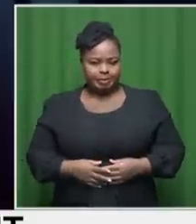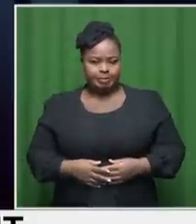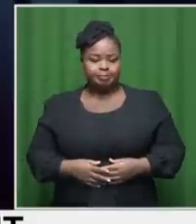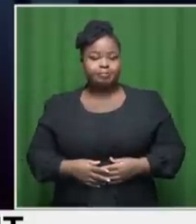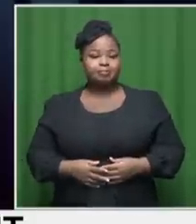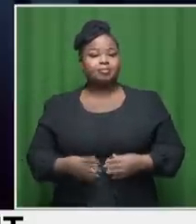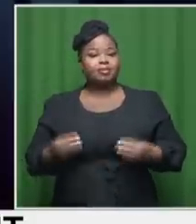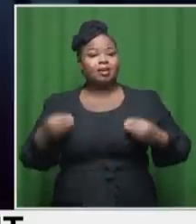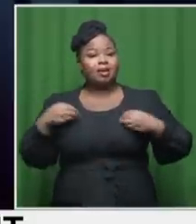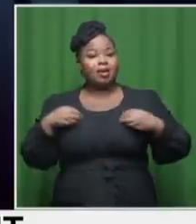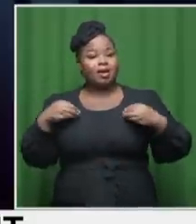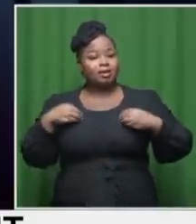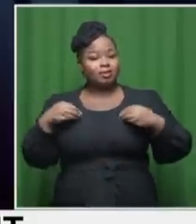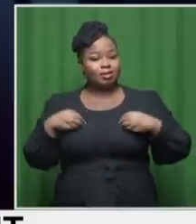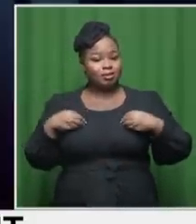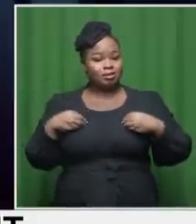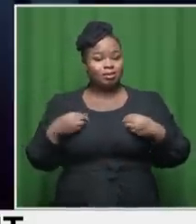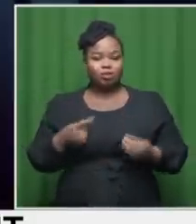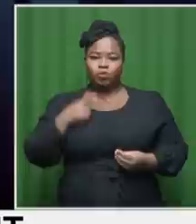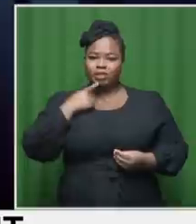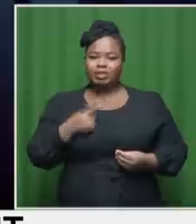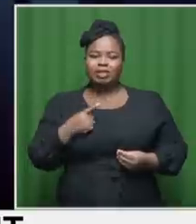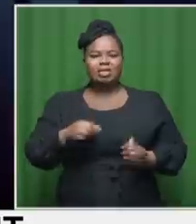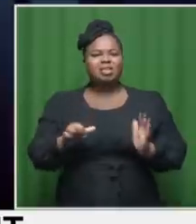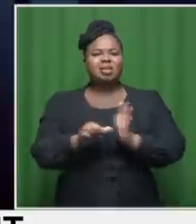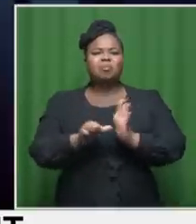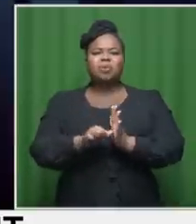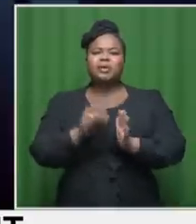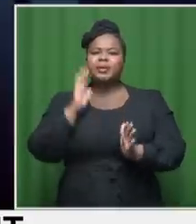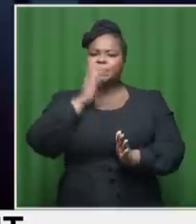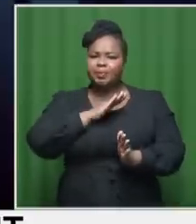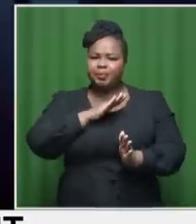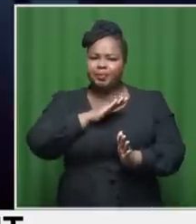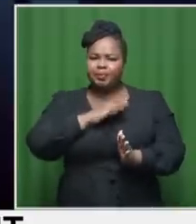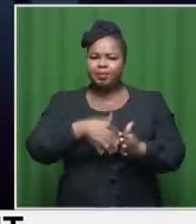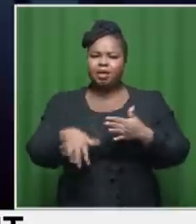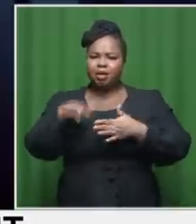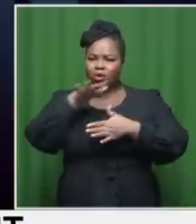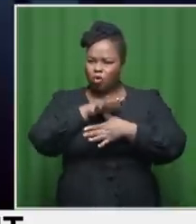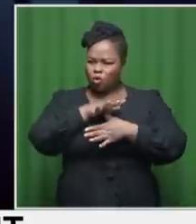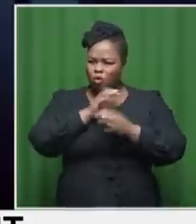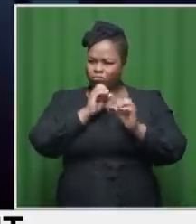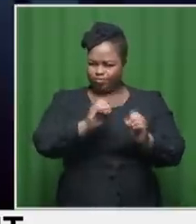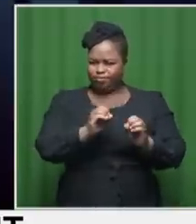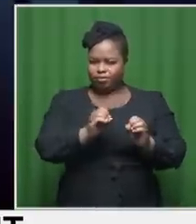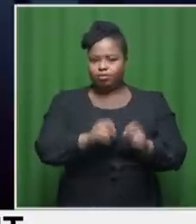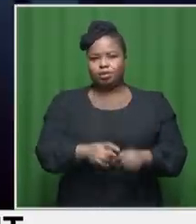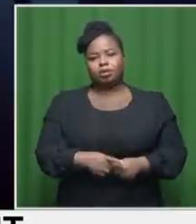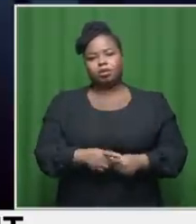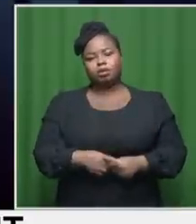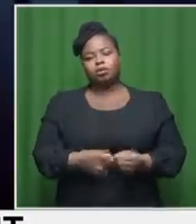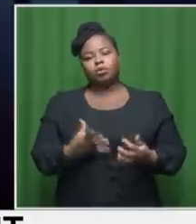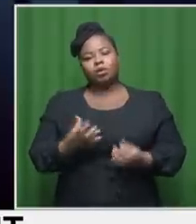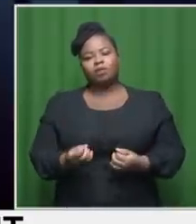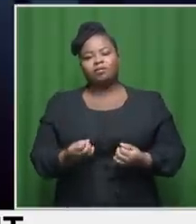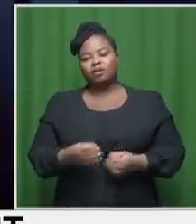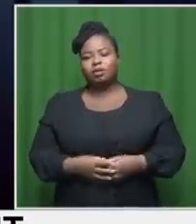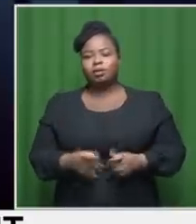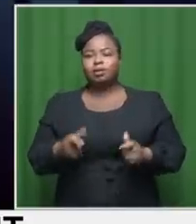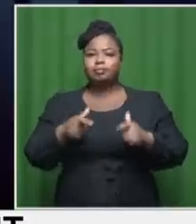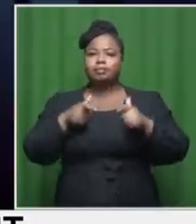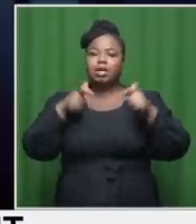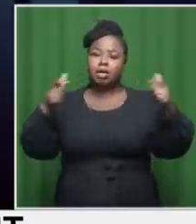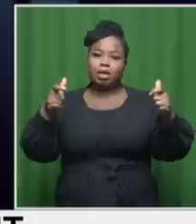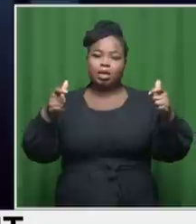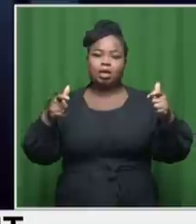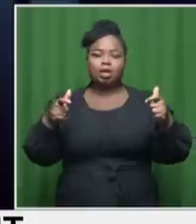The assets that we refer to as non-core is we sit on a quite a large property portfolio as